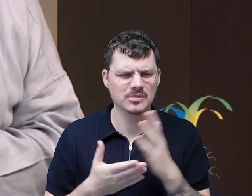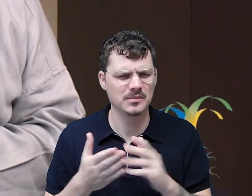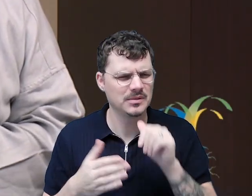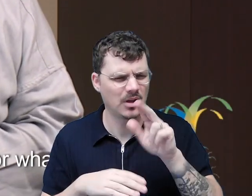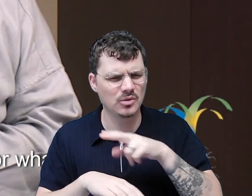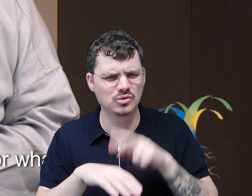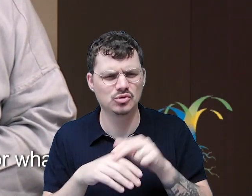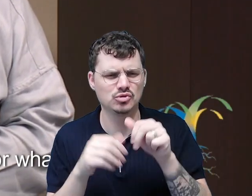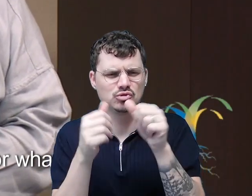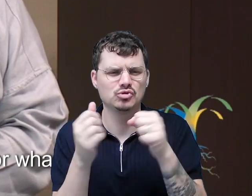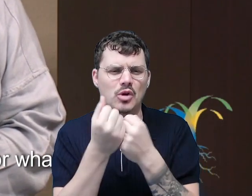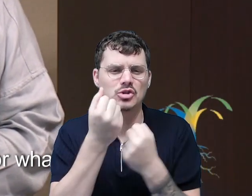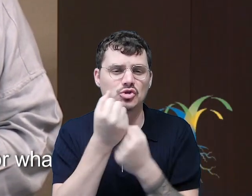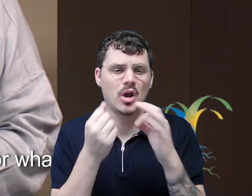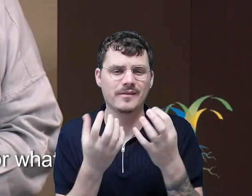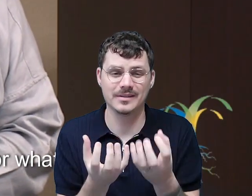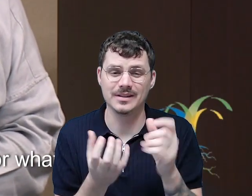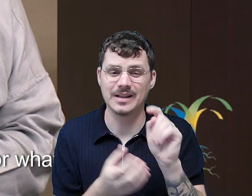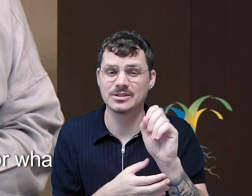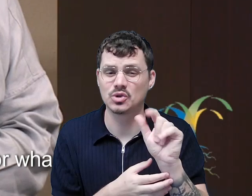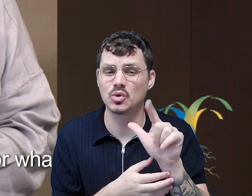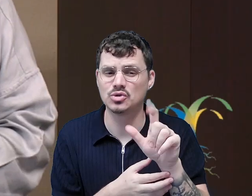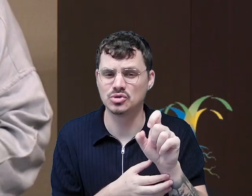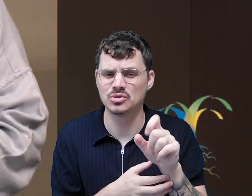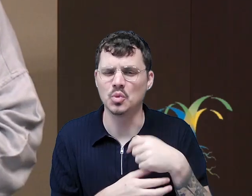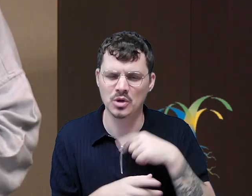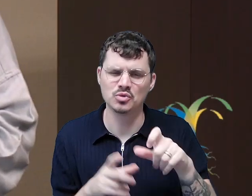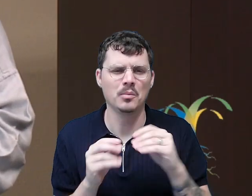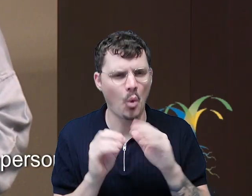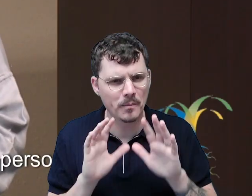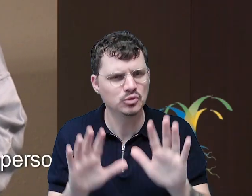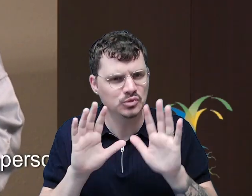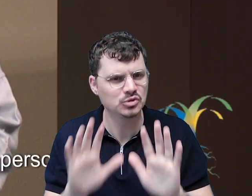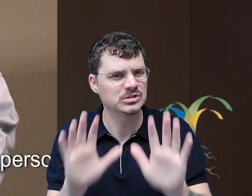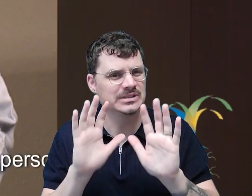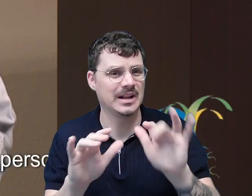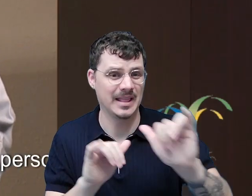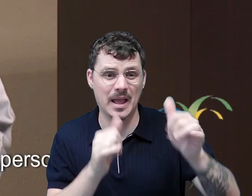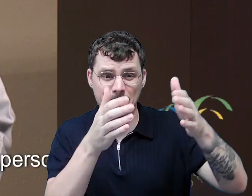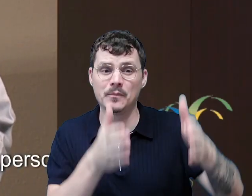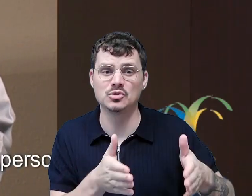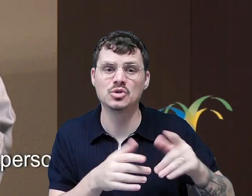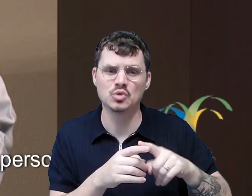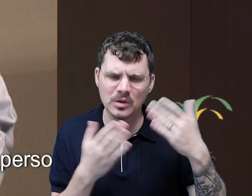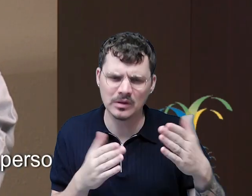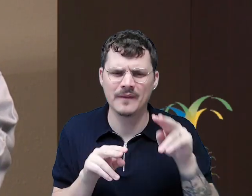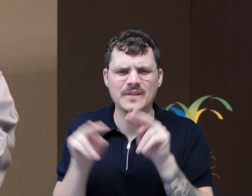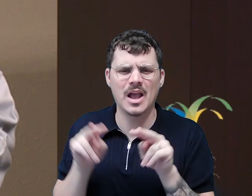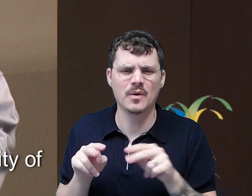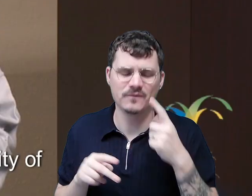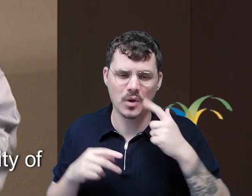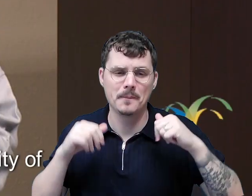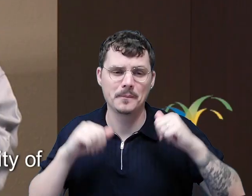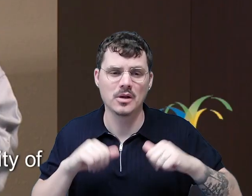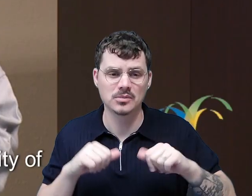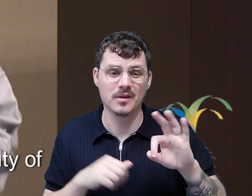or unusual structure of the testicles or what have you, we should be pushing hard for that person to